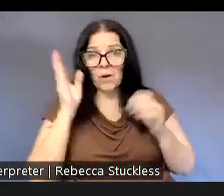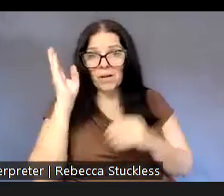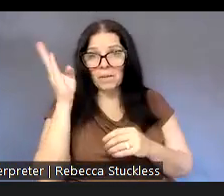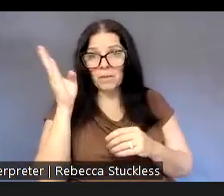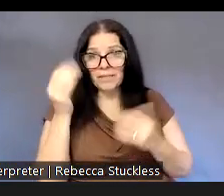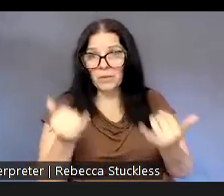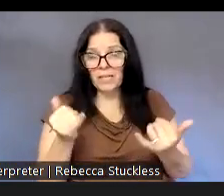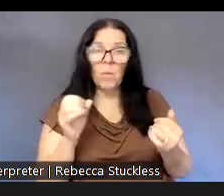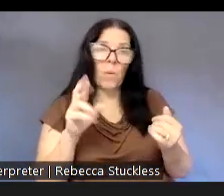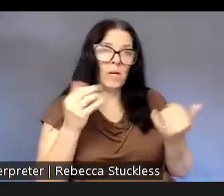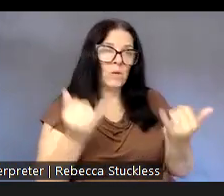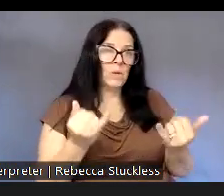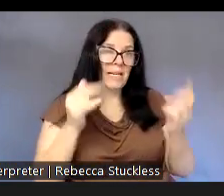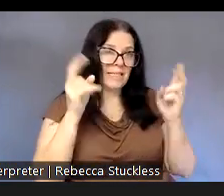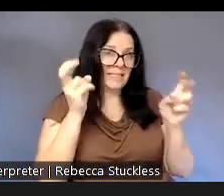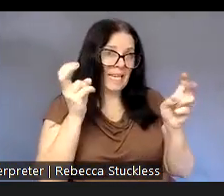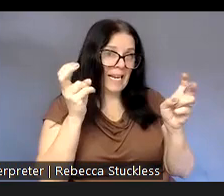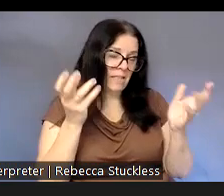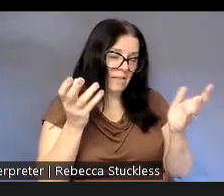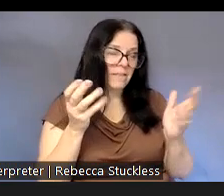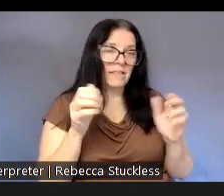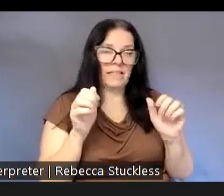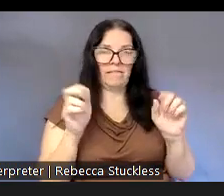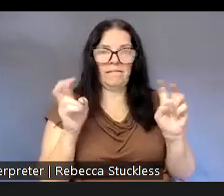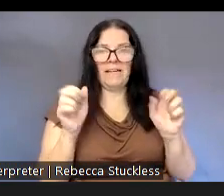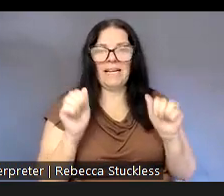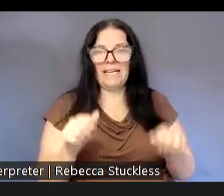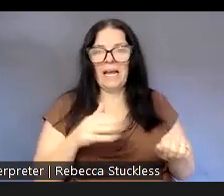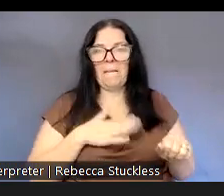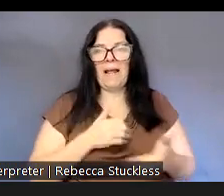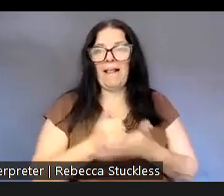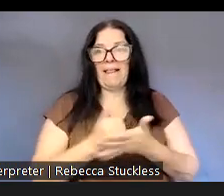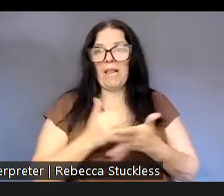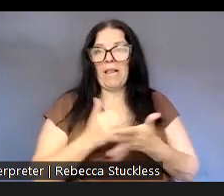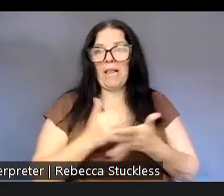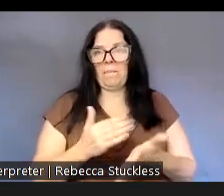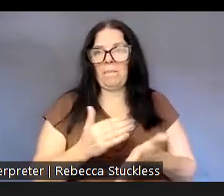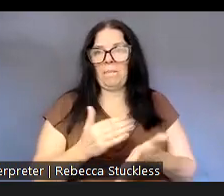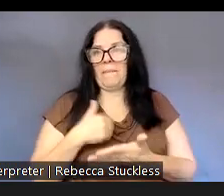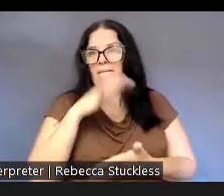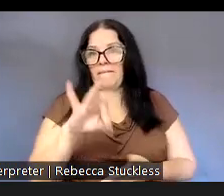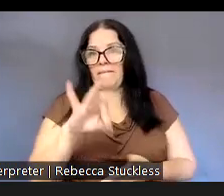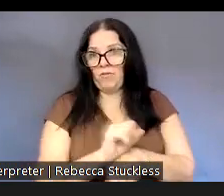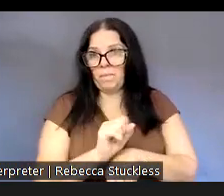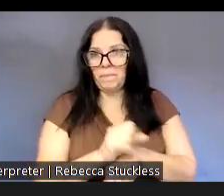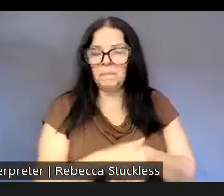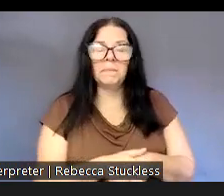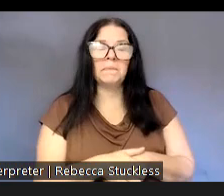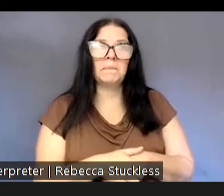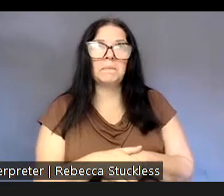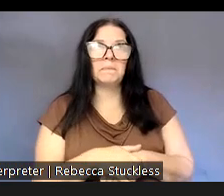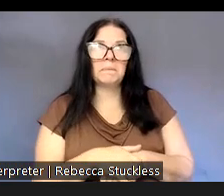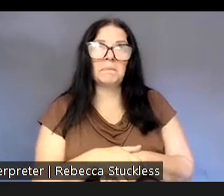title of today's presentation rather, is Can My Therapist Help Me Get a Job? Well, the short answer is yes,